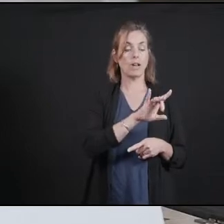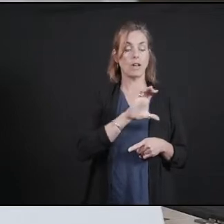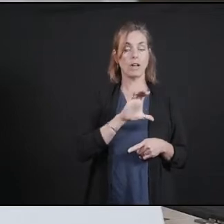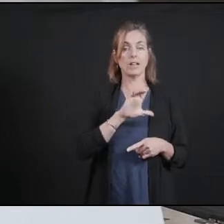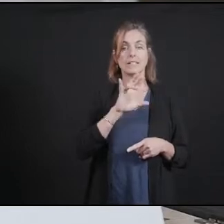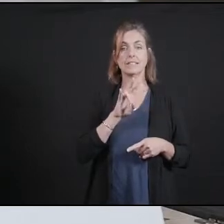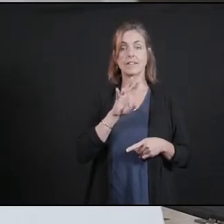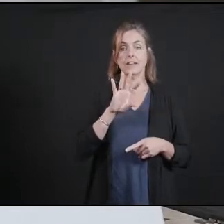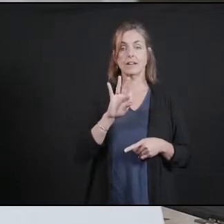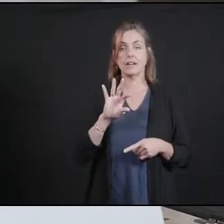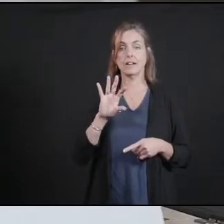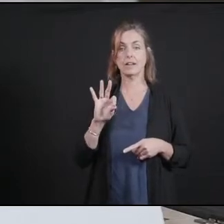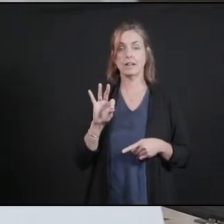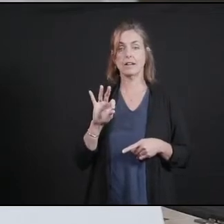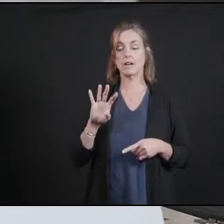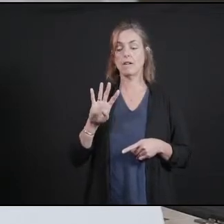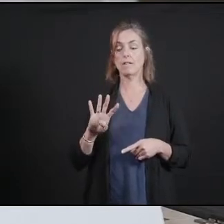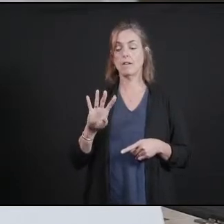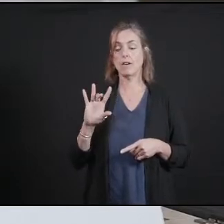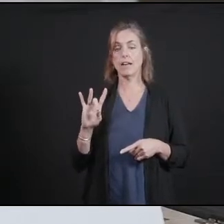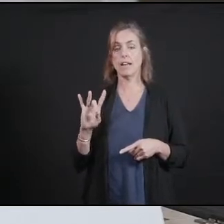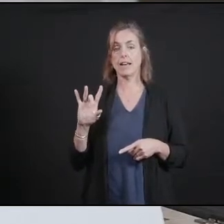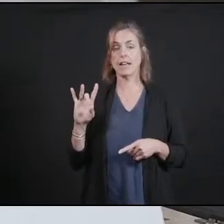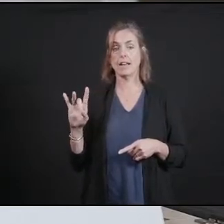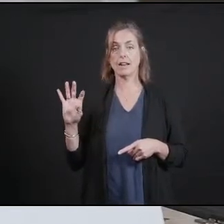1-800-6264, and that's NAMI,